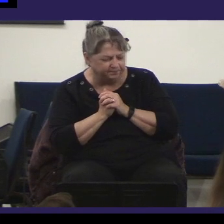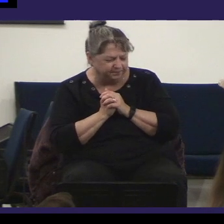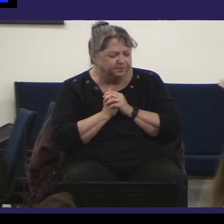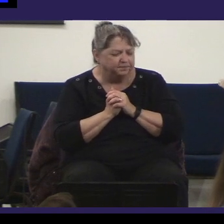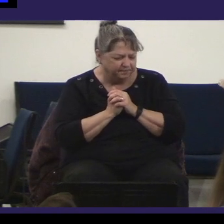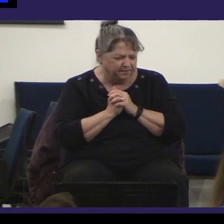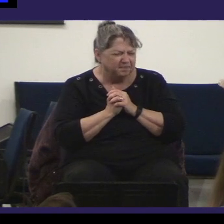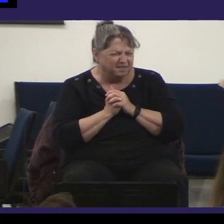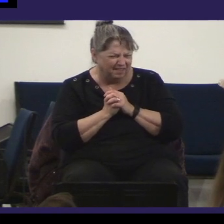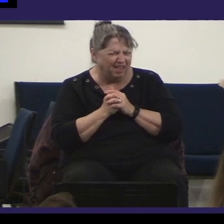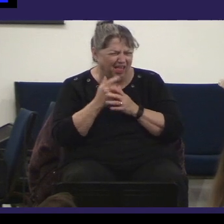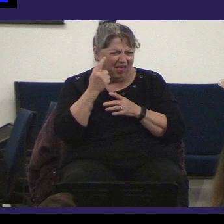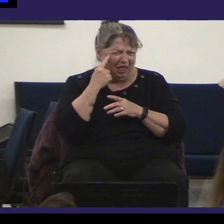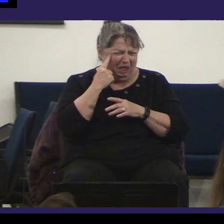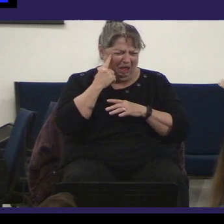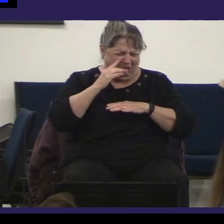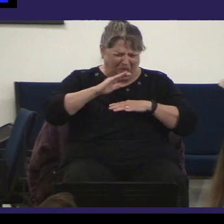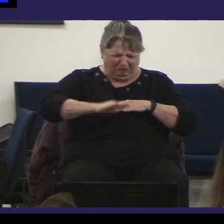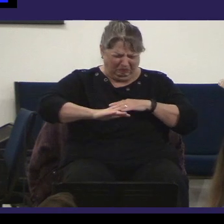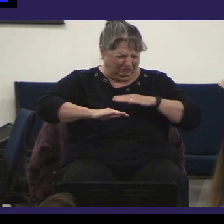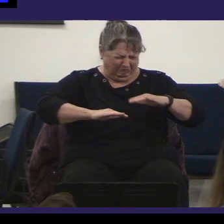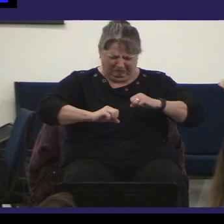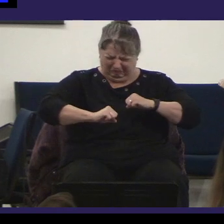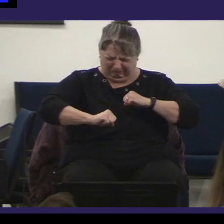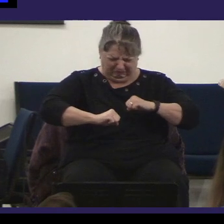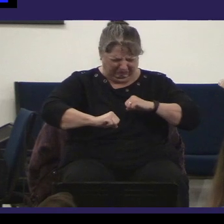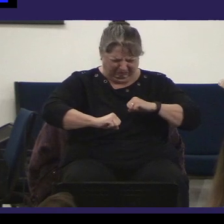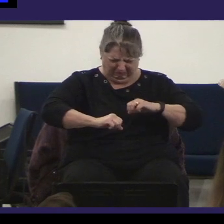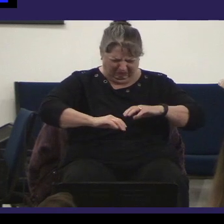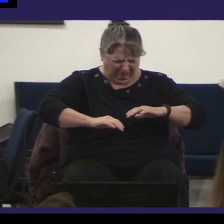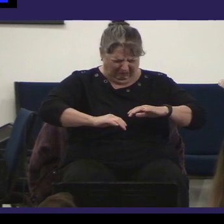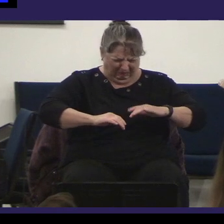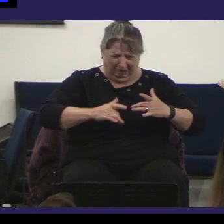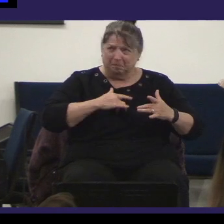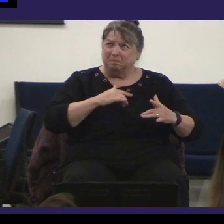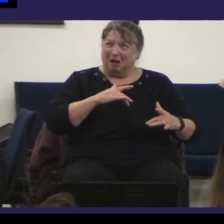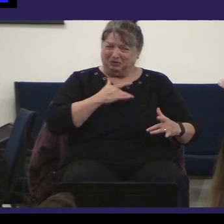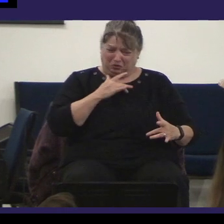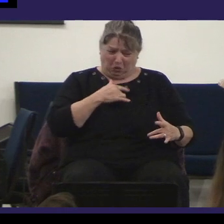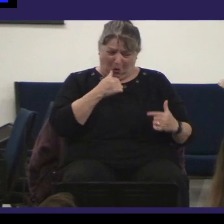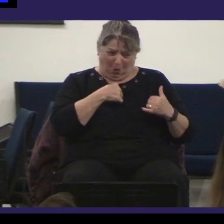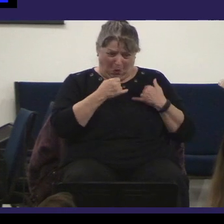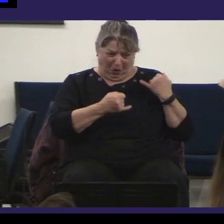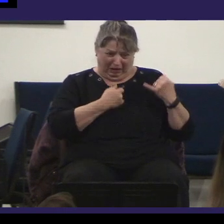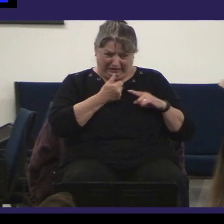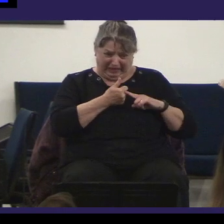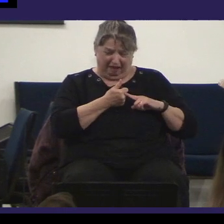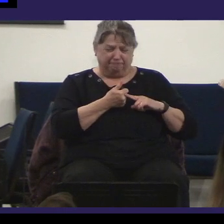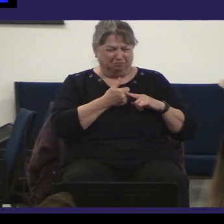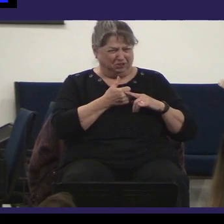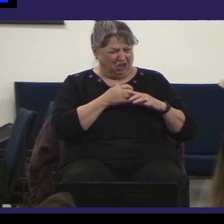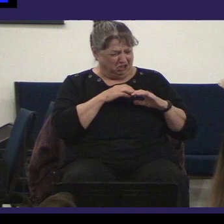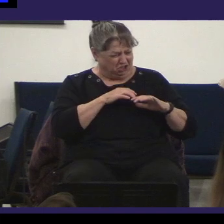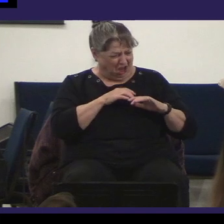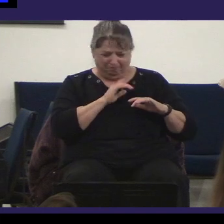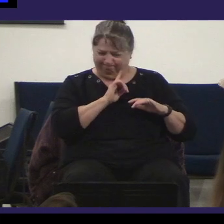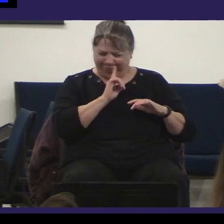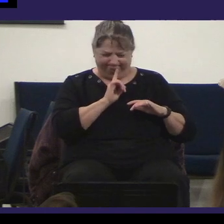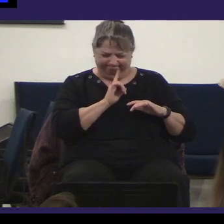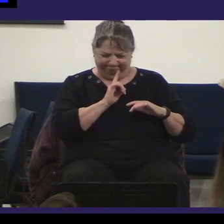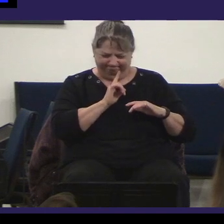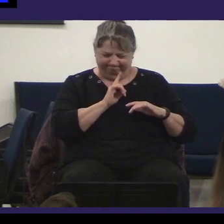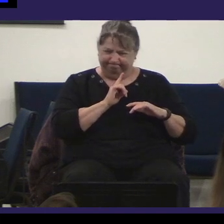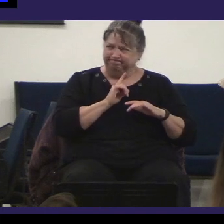When the ground below is shaking, my joy cannot be taken, if nothing